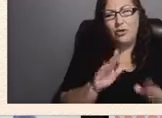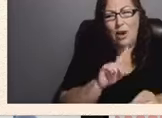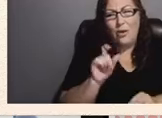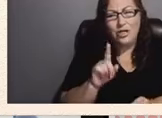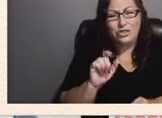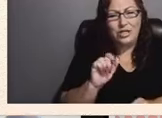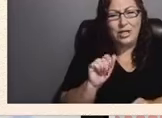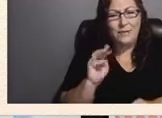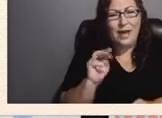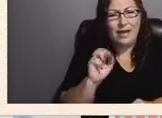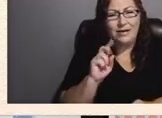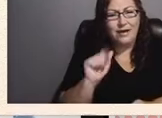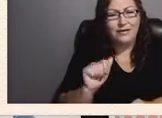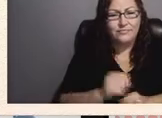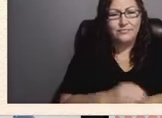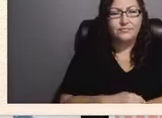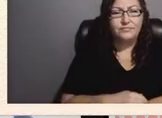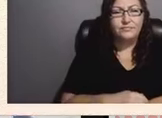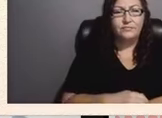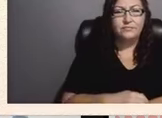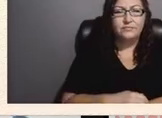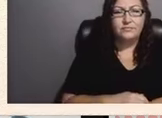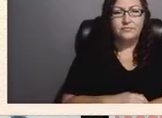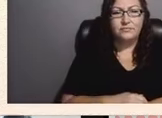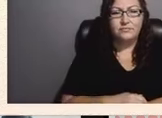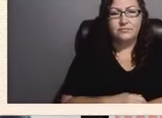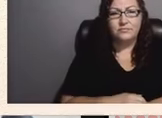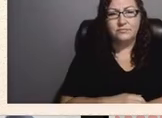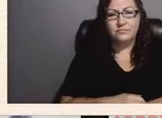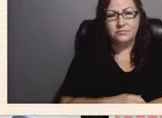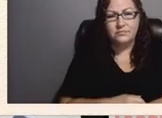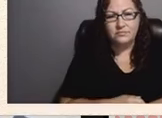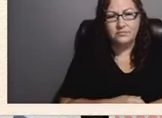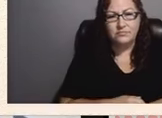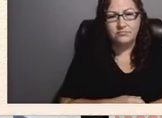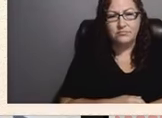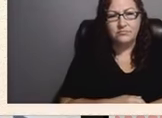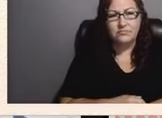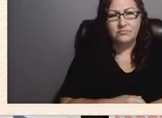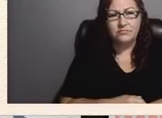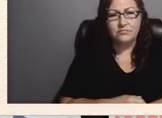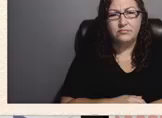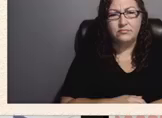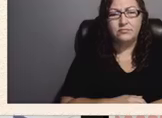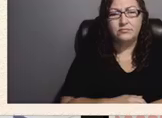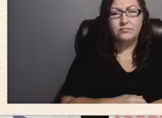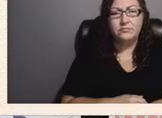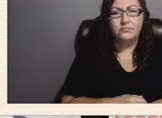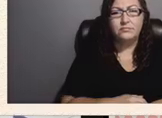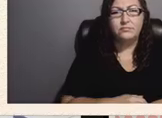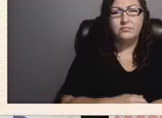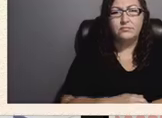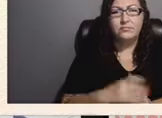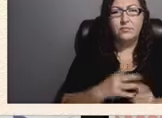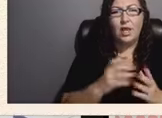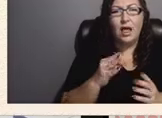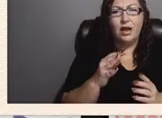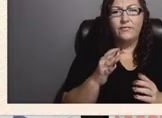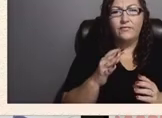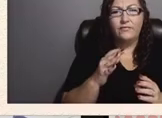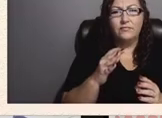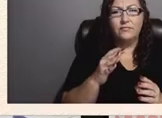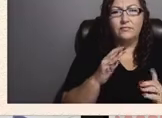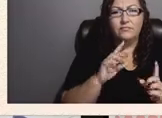Let me ask. You got a question on Kelly? Kelly is one of our partners. One of our partners for the